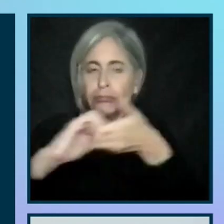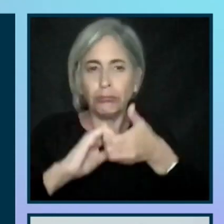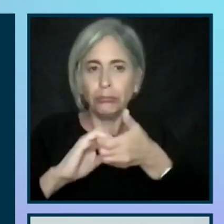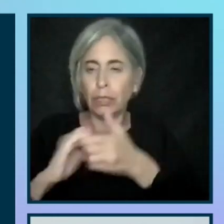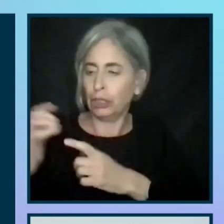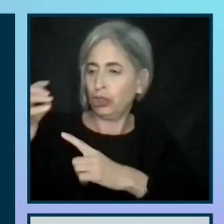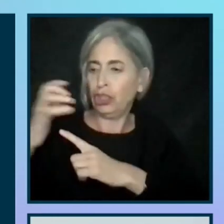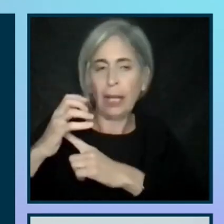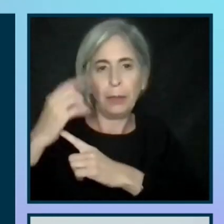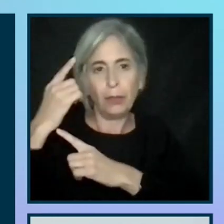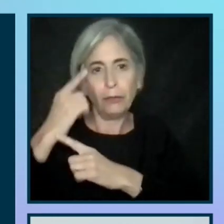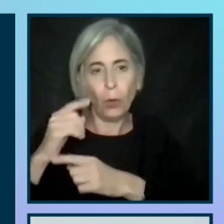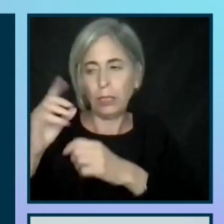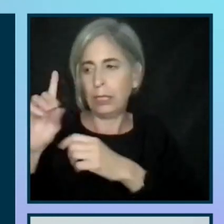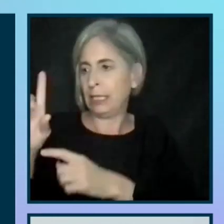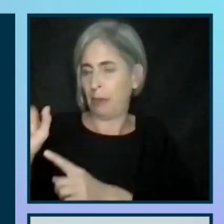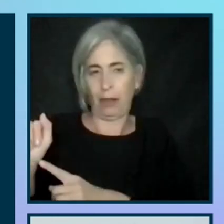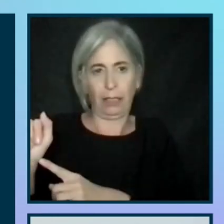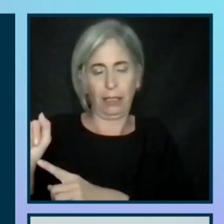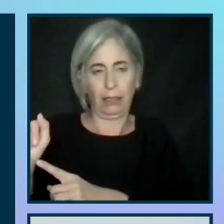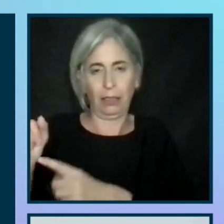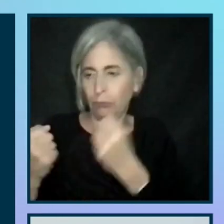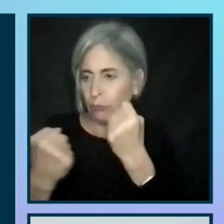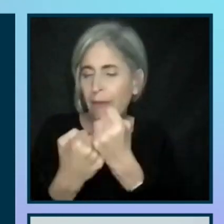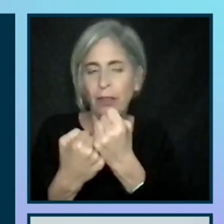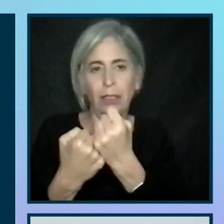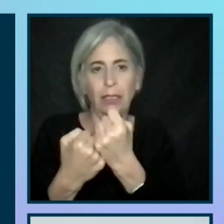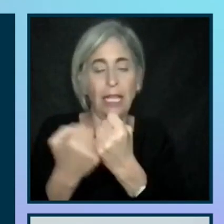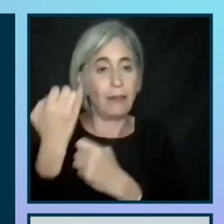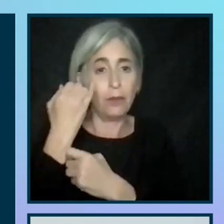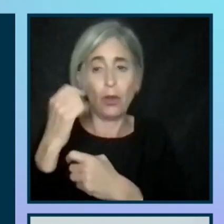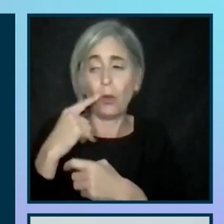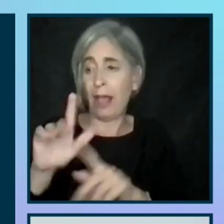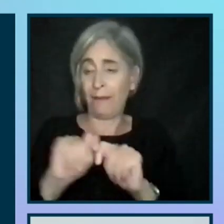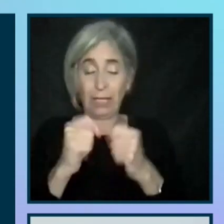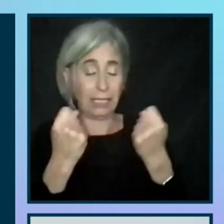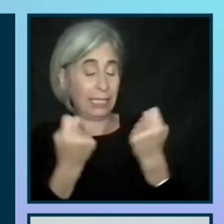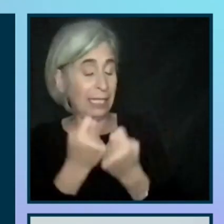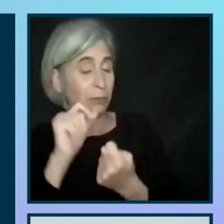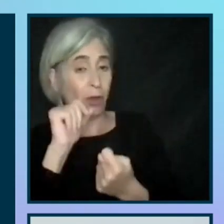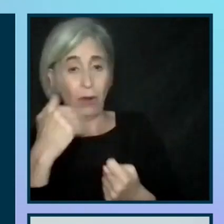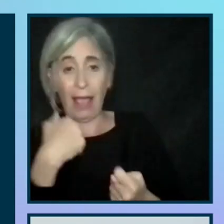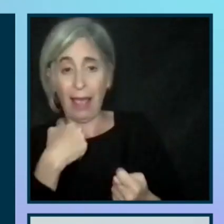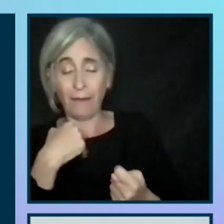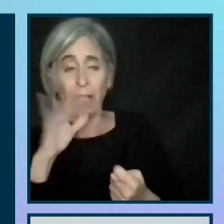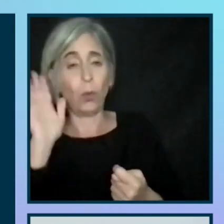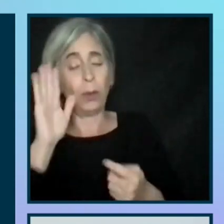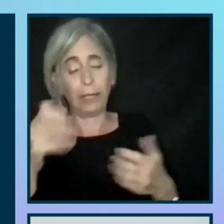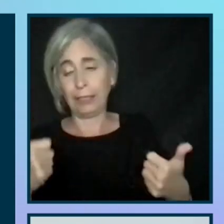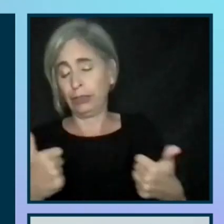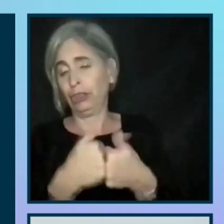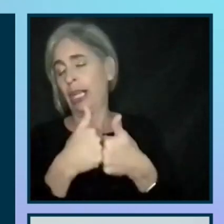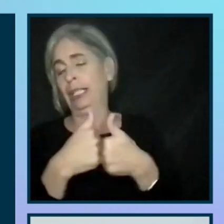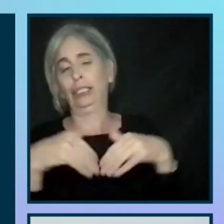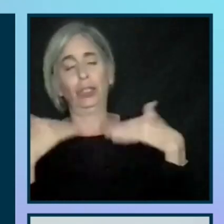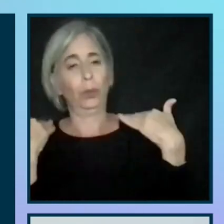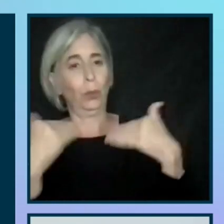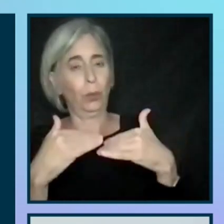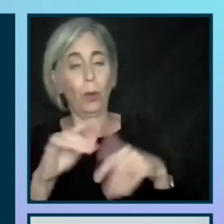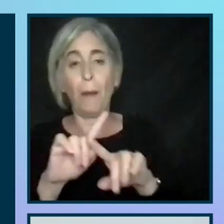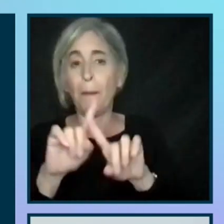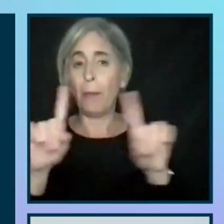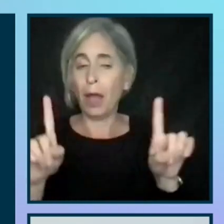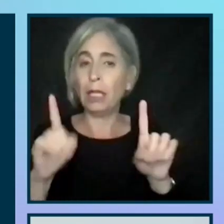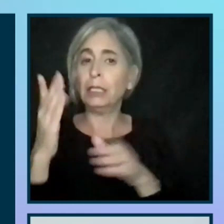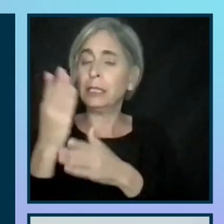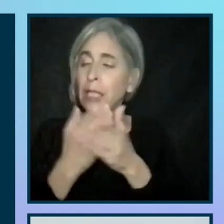Demonstrating accessibility impact when you don't have a dedicated team can be very challenging. However, there are some ways